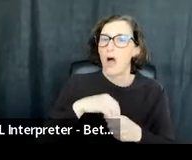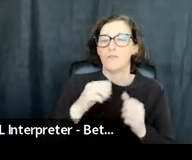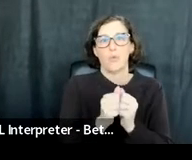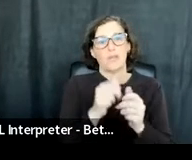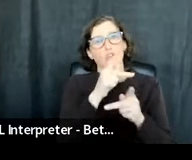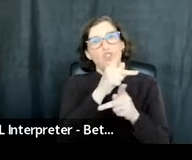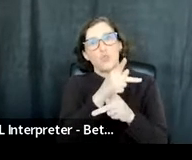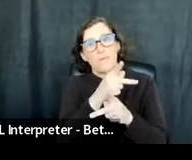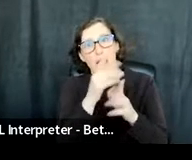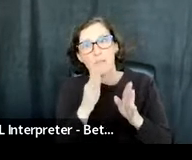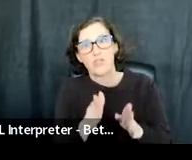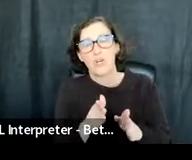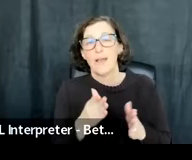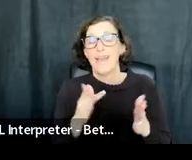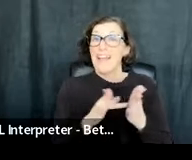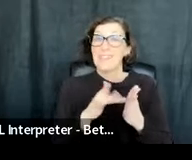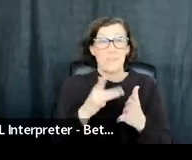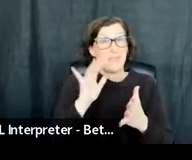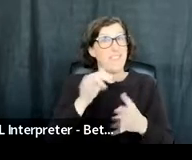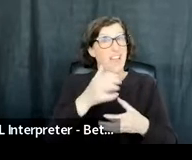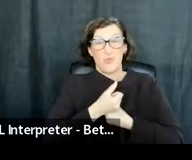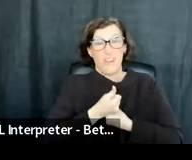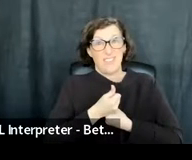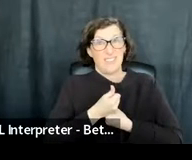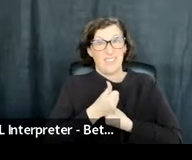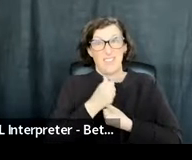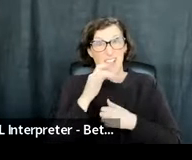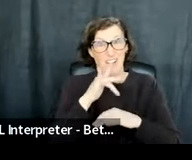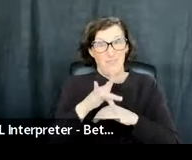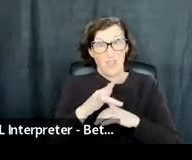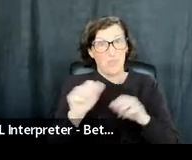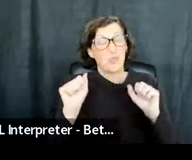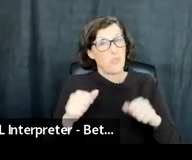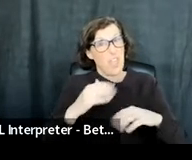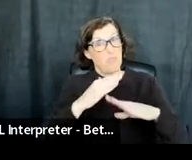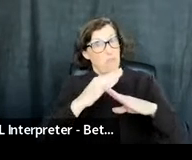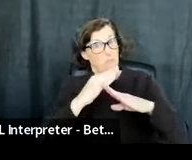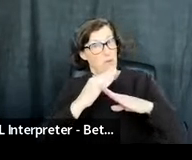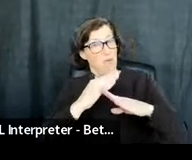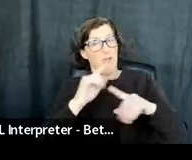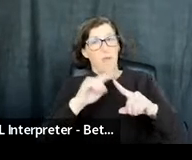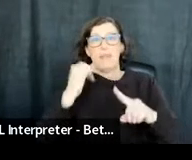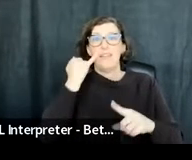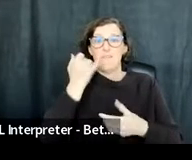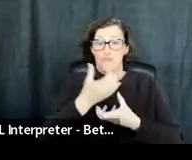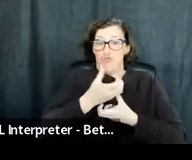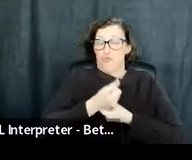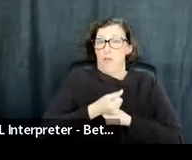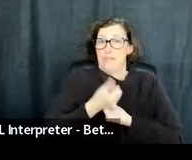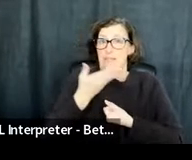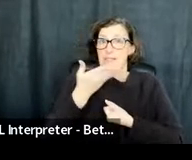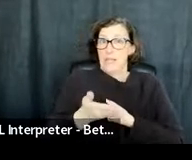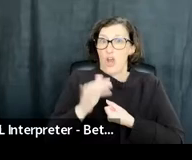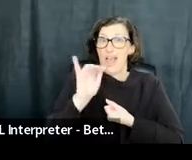which sometimes isn't always there. So there's a barrier there. But if there is that trust, that is the closest person